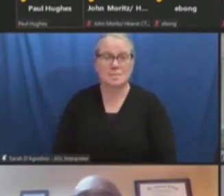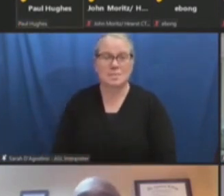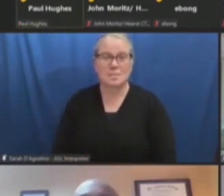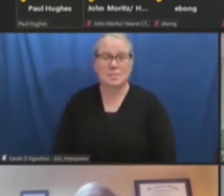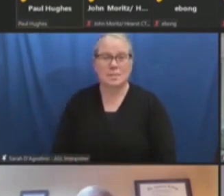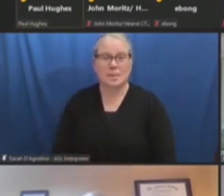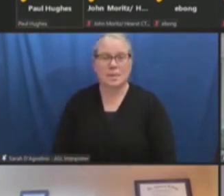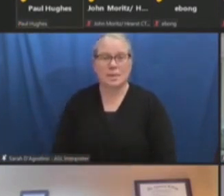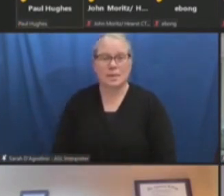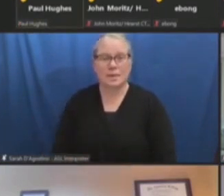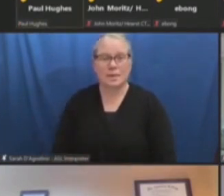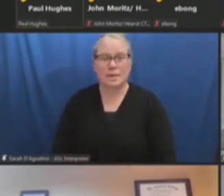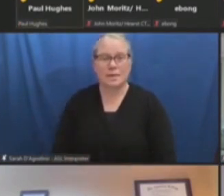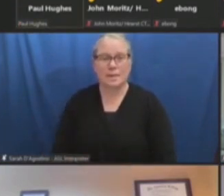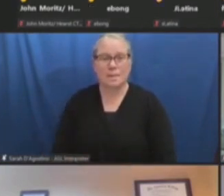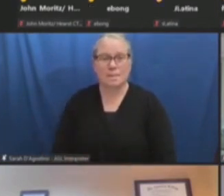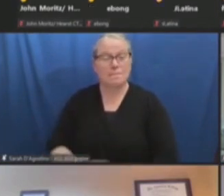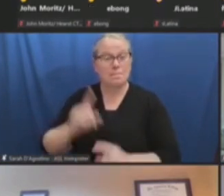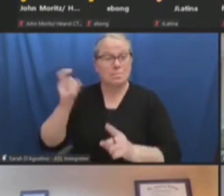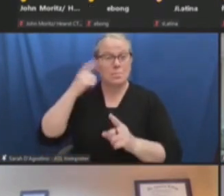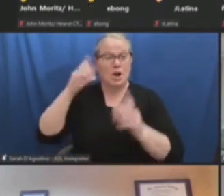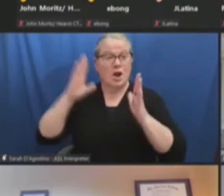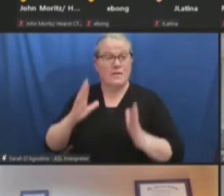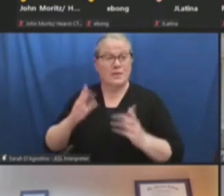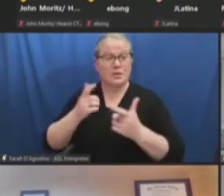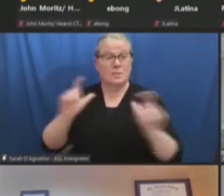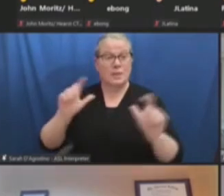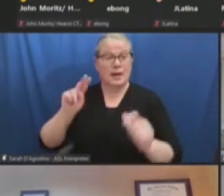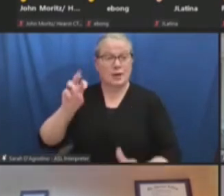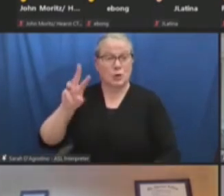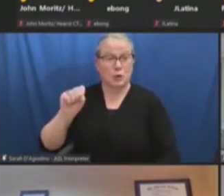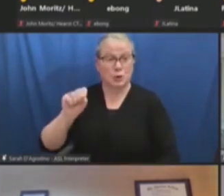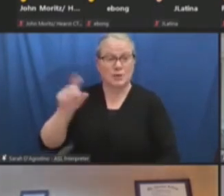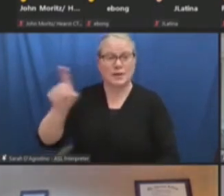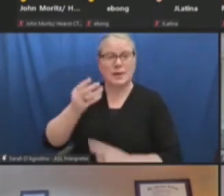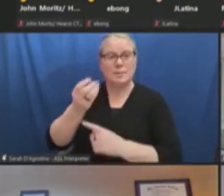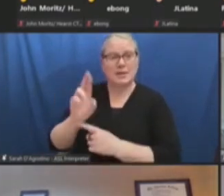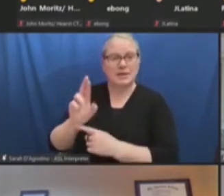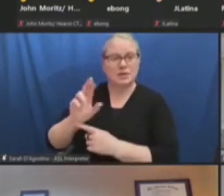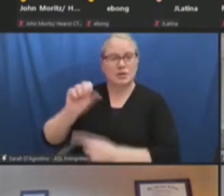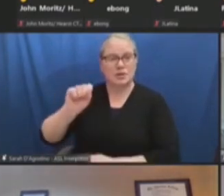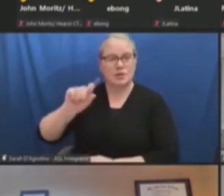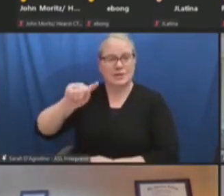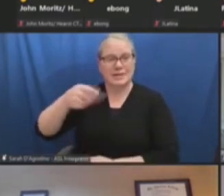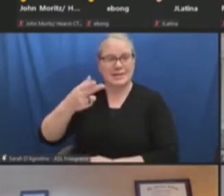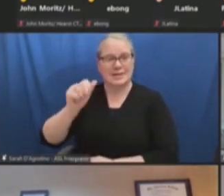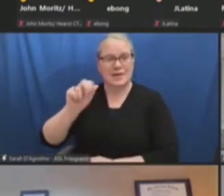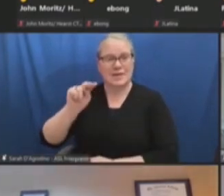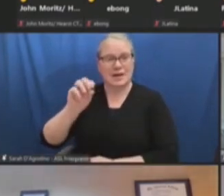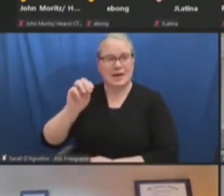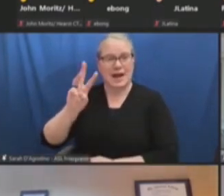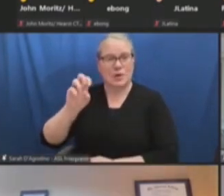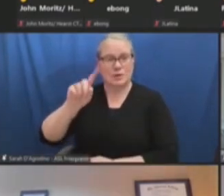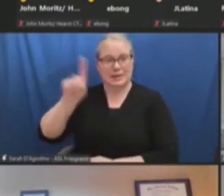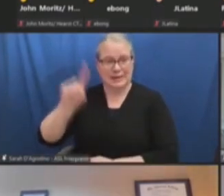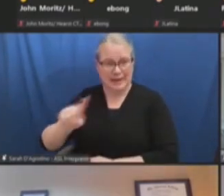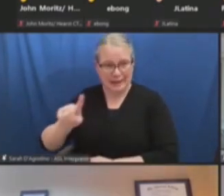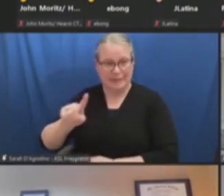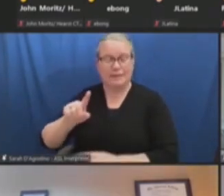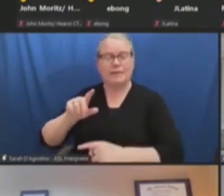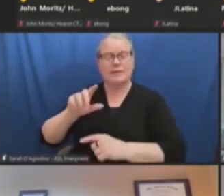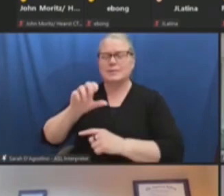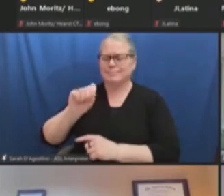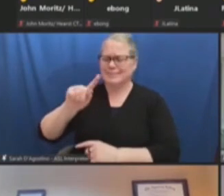Yes, well, Governor, I guess the big news of the day is Mr. Stefanowski has ended the